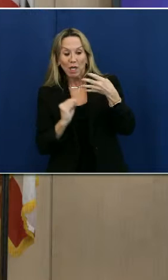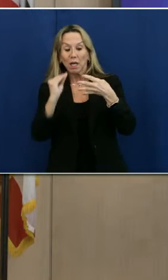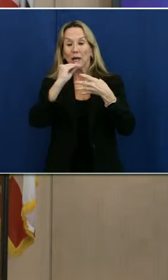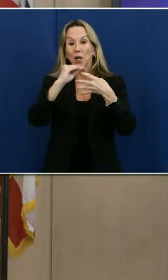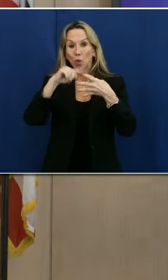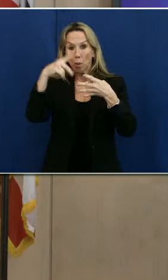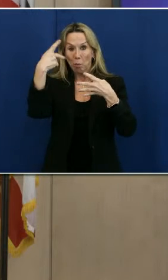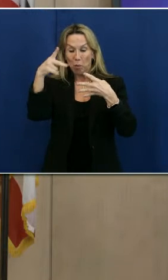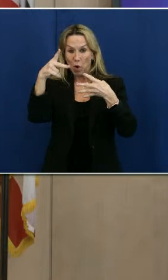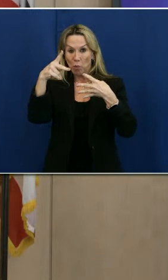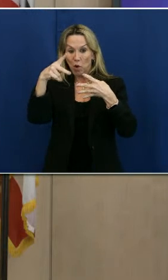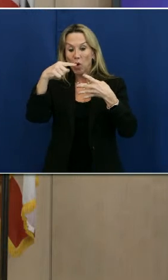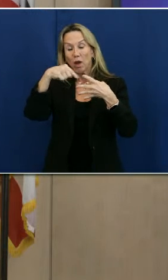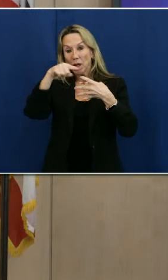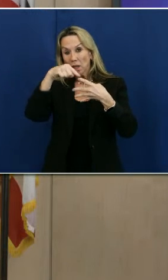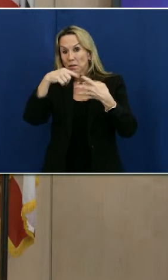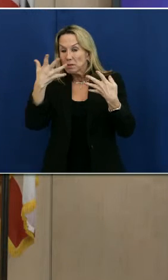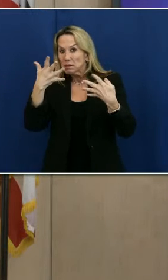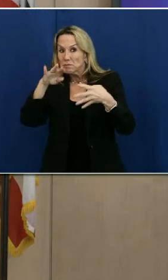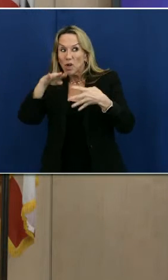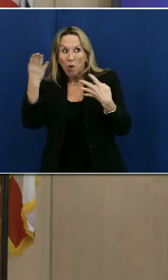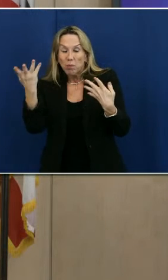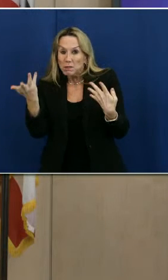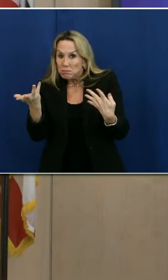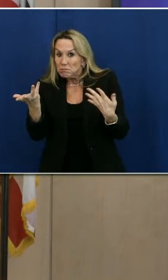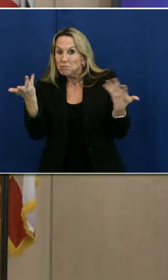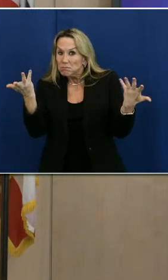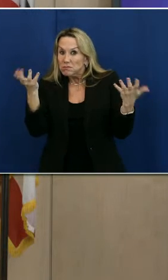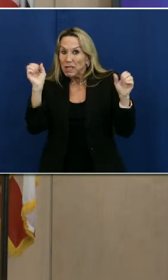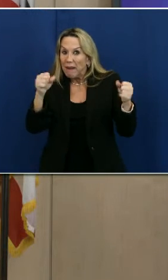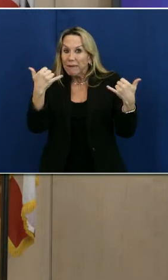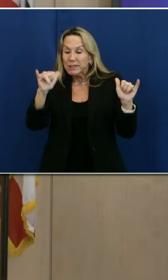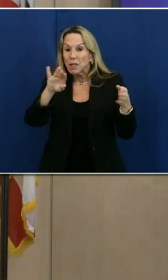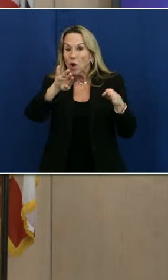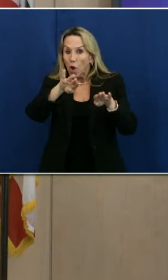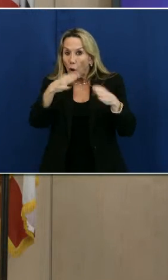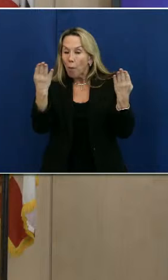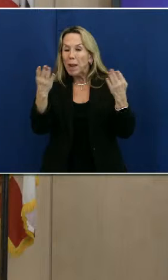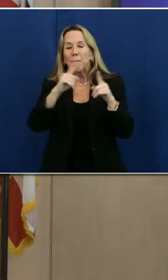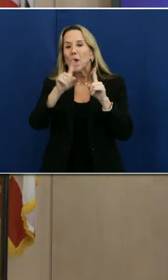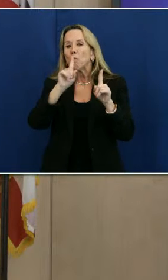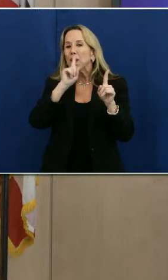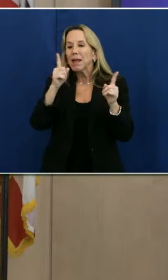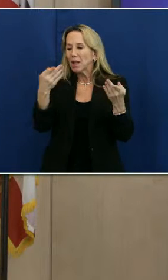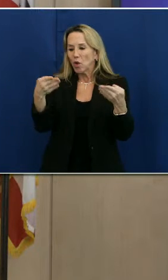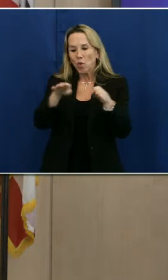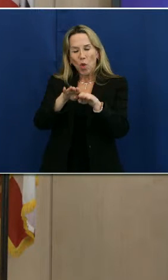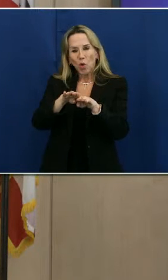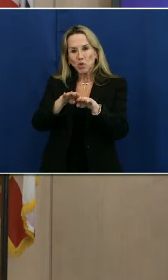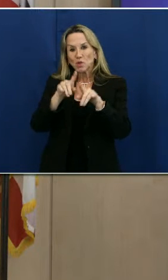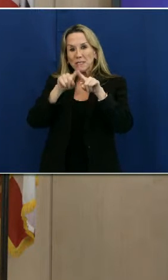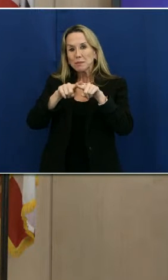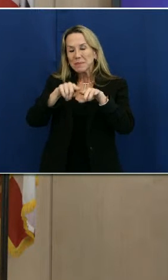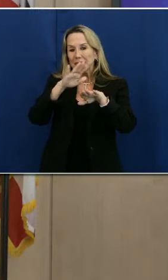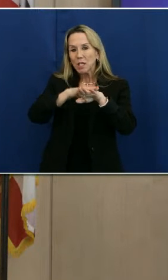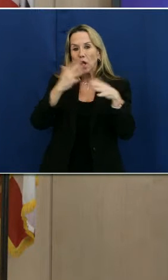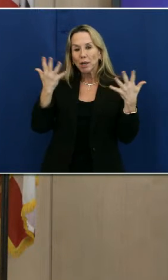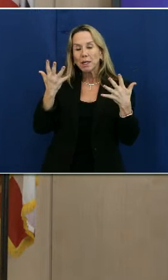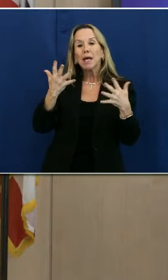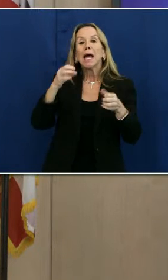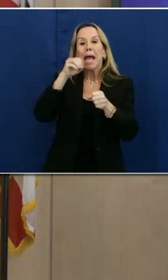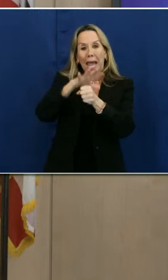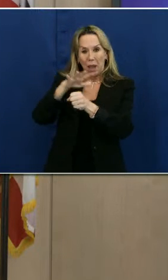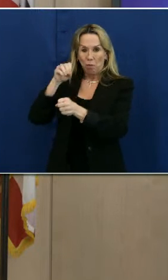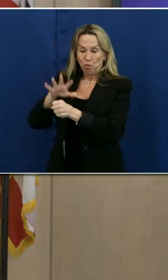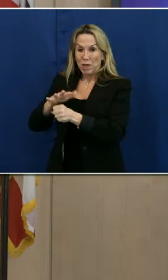that are open continue to be open. And so closure is predicated on outbreaks. If there is 5%